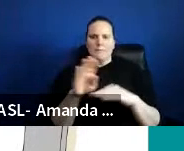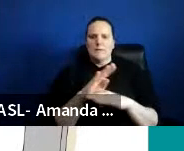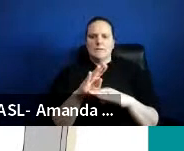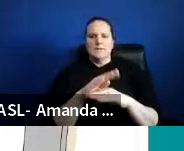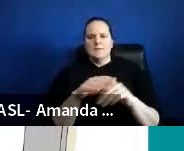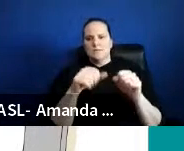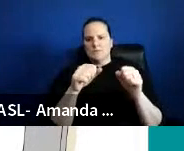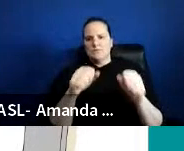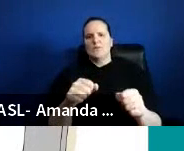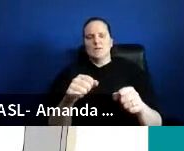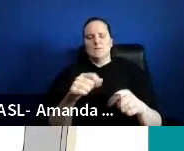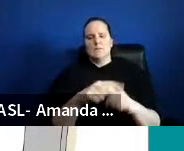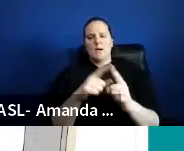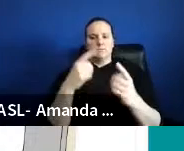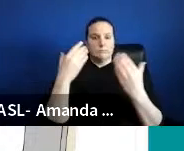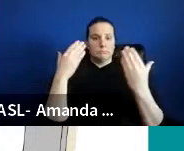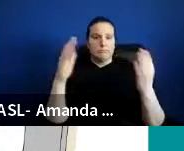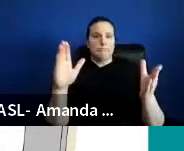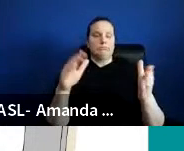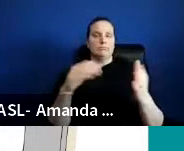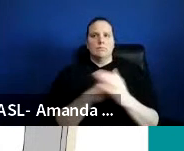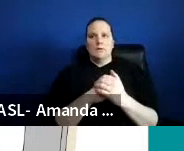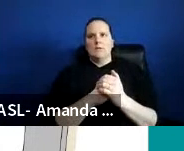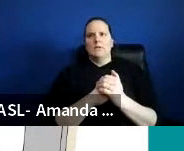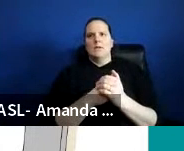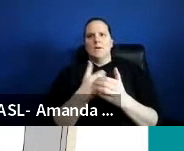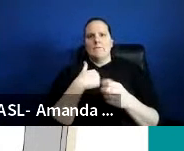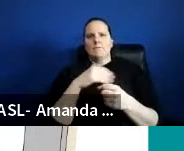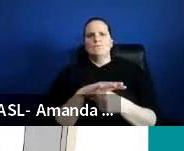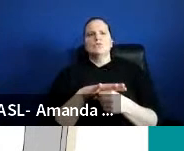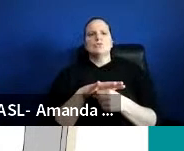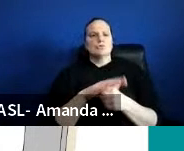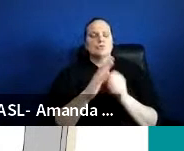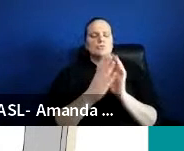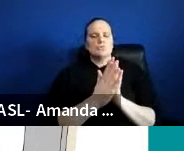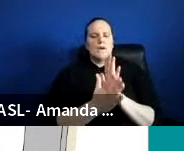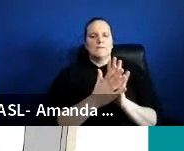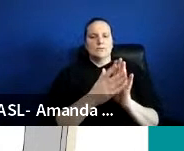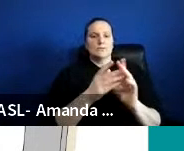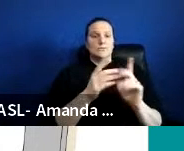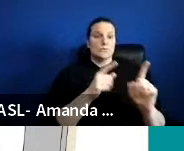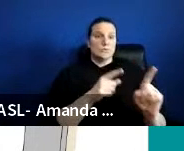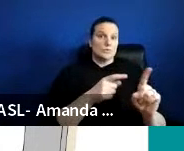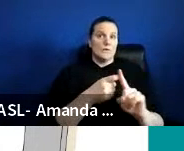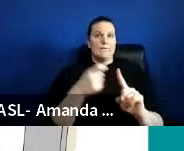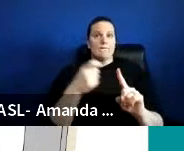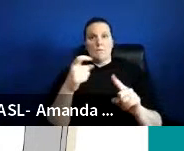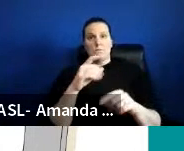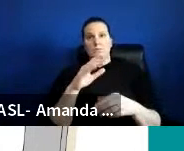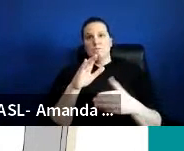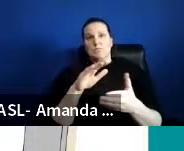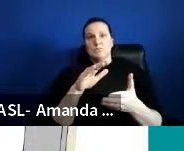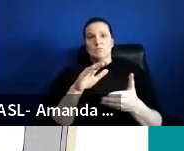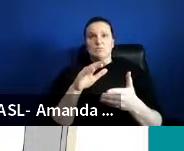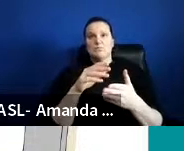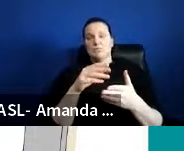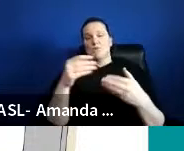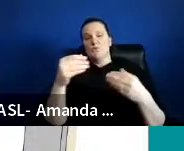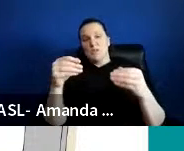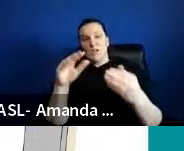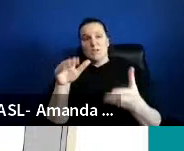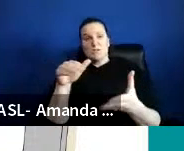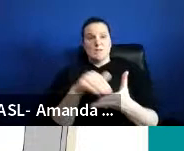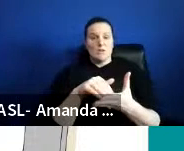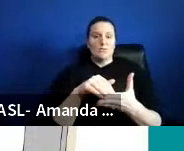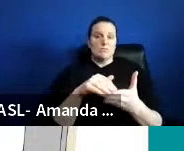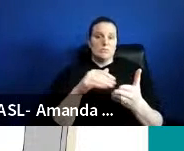but nonetheless, there'll be regional traffic coming to and from the retail center and so forth. So it'd be kind of nice not to do